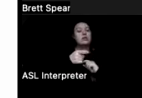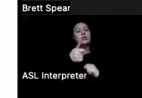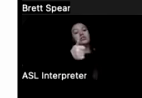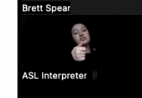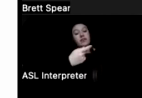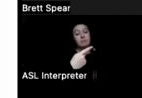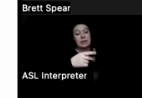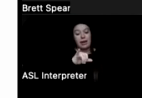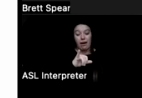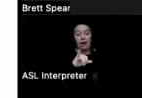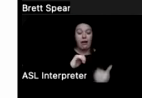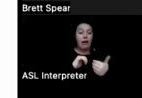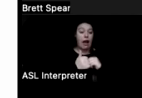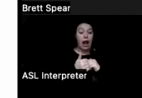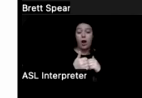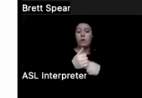make a more productive research team.